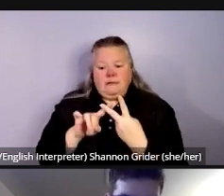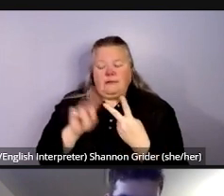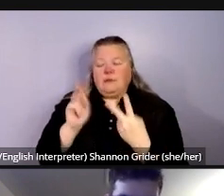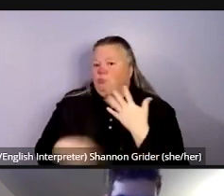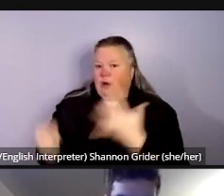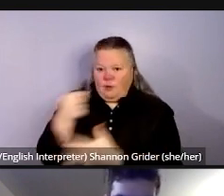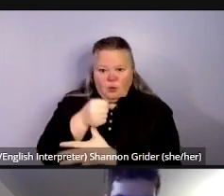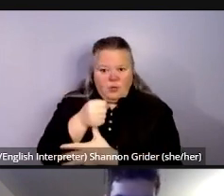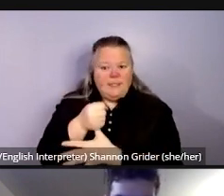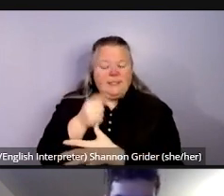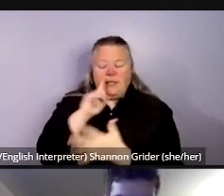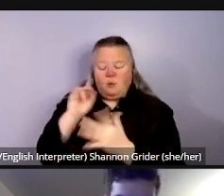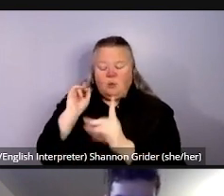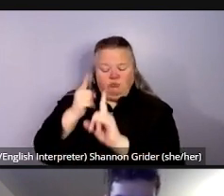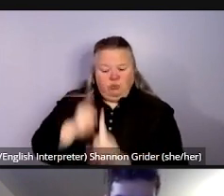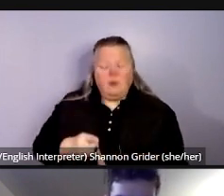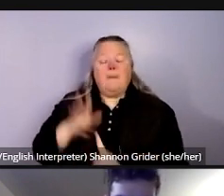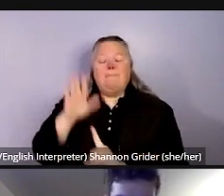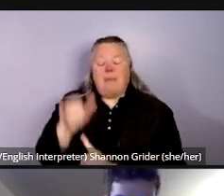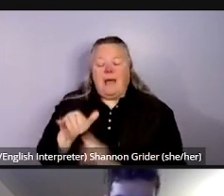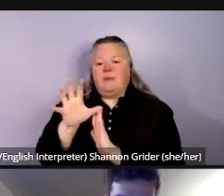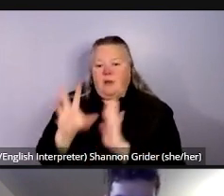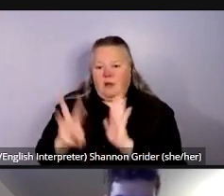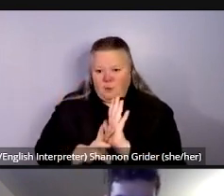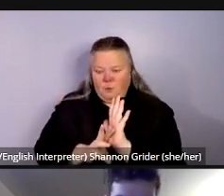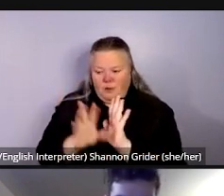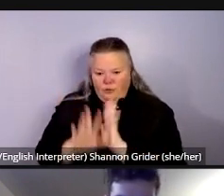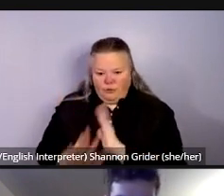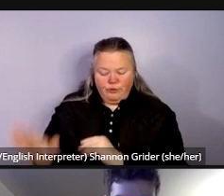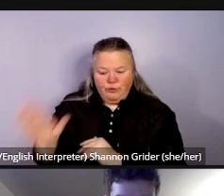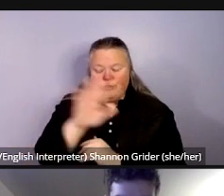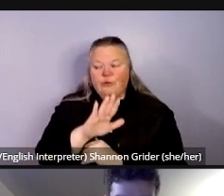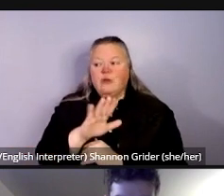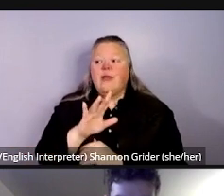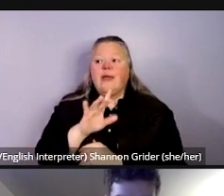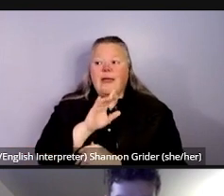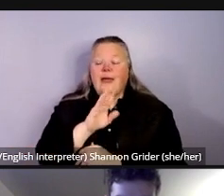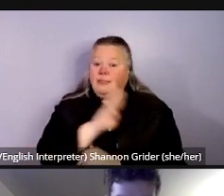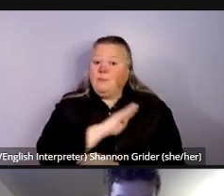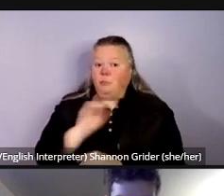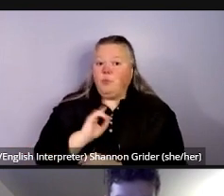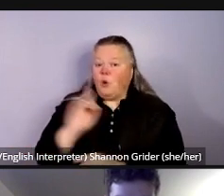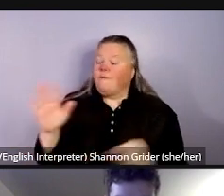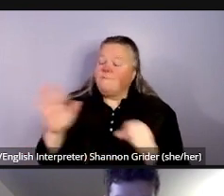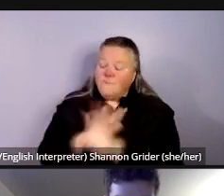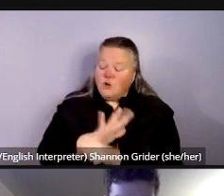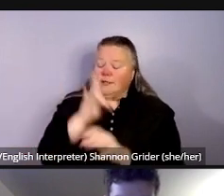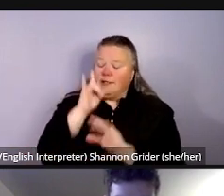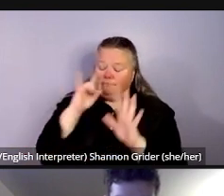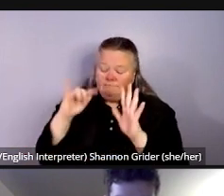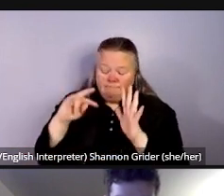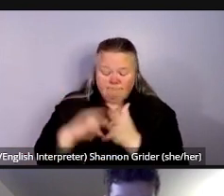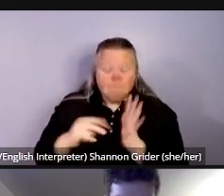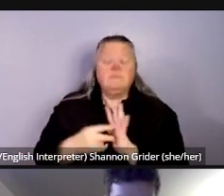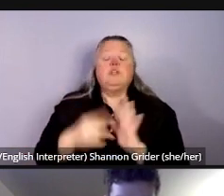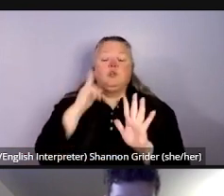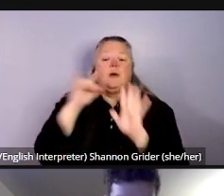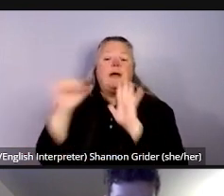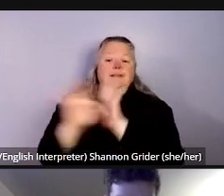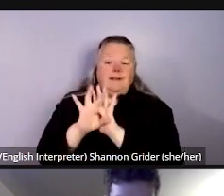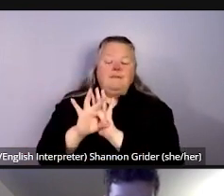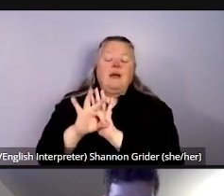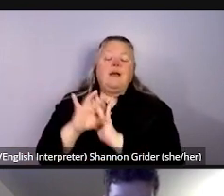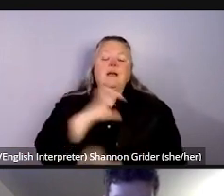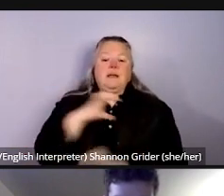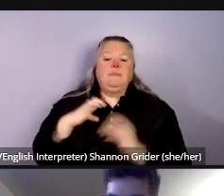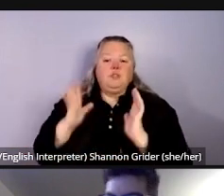identified by the Commonwealth, and fully intend to identify a commissioner candidate who